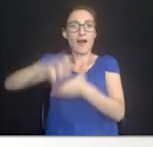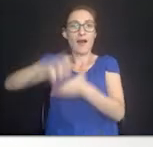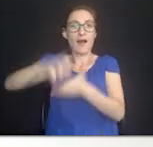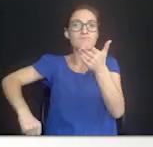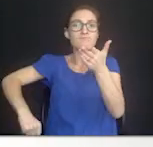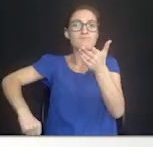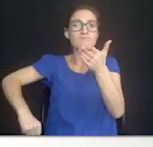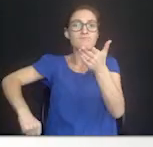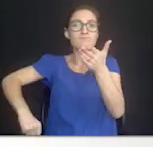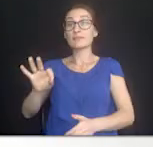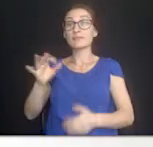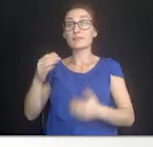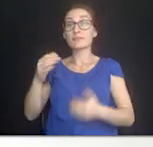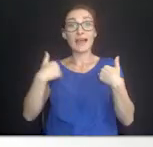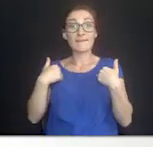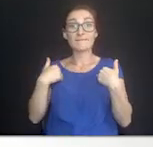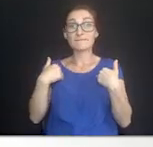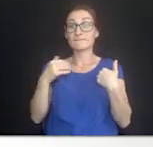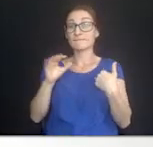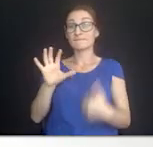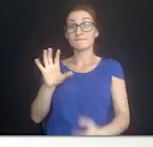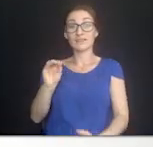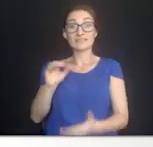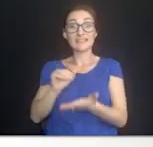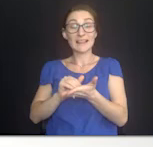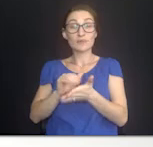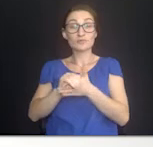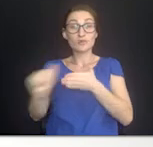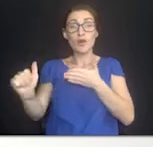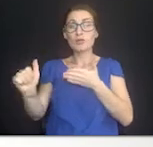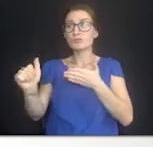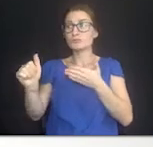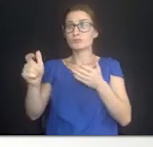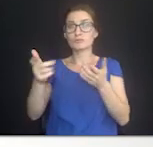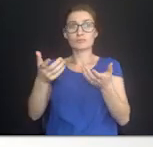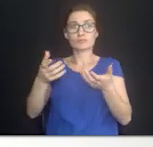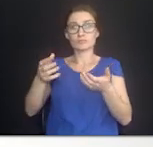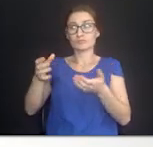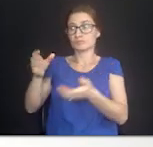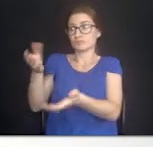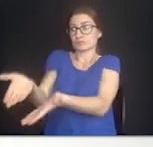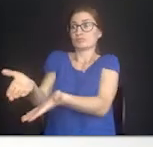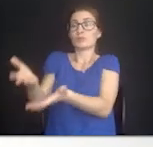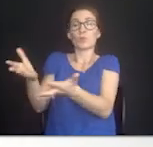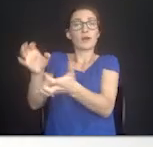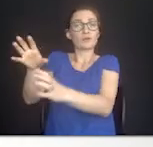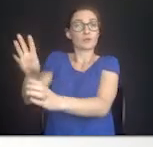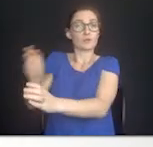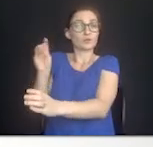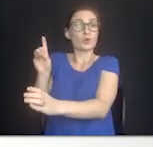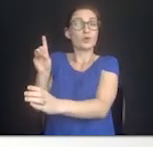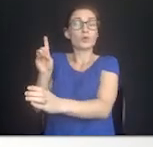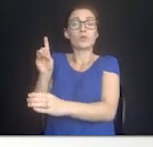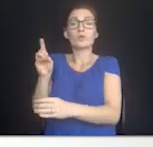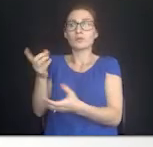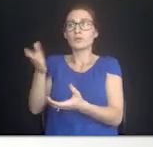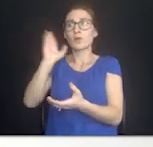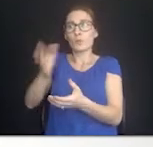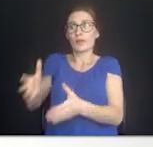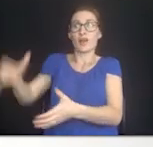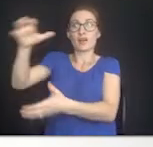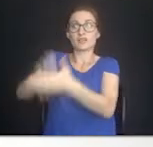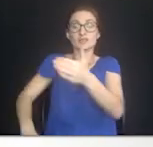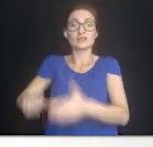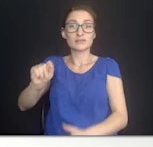income, we're going to get taxed pretty heavy, right? And so there are some strategies that we use, but ultimately it is an issue that we are up